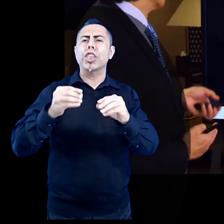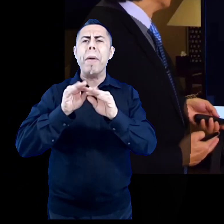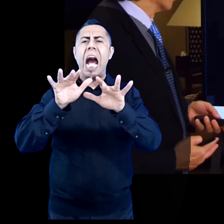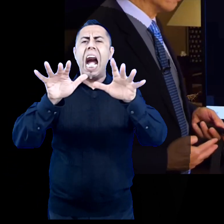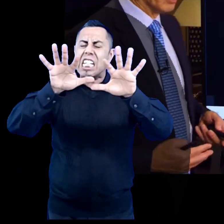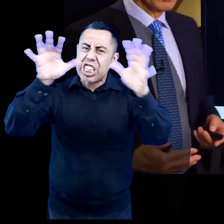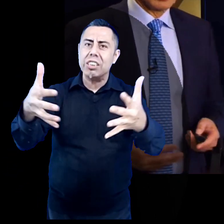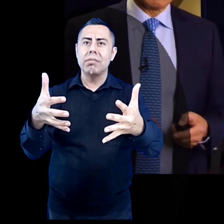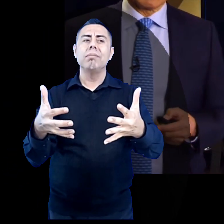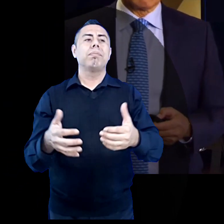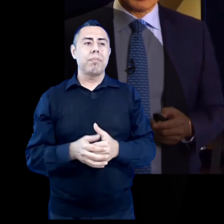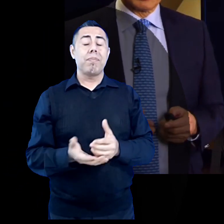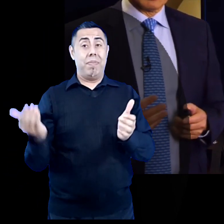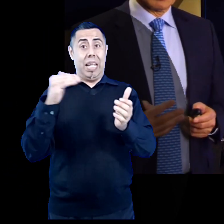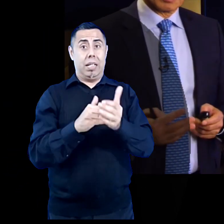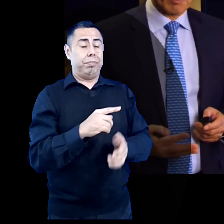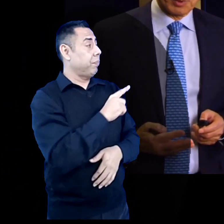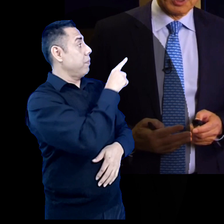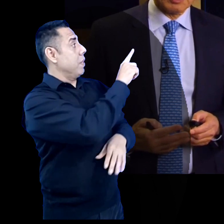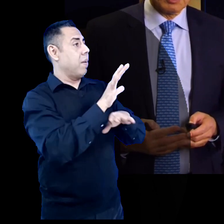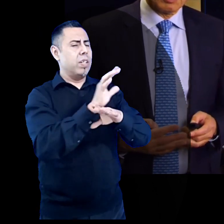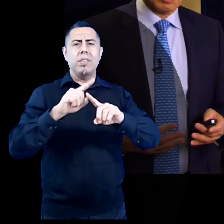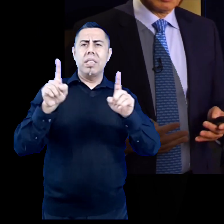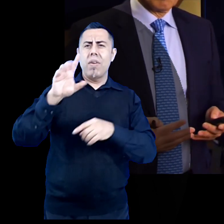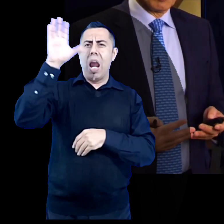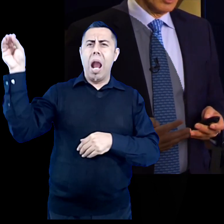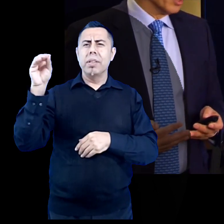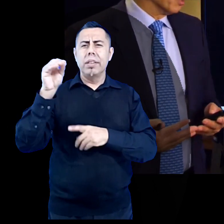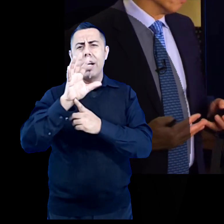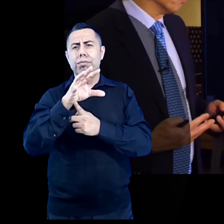This video, taken again by another company,